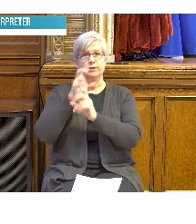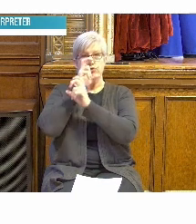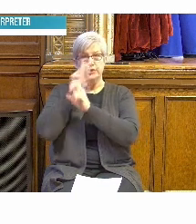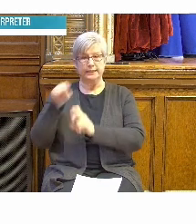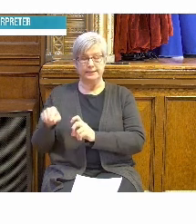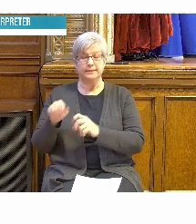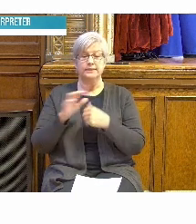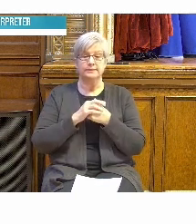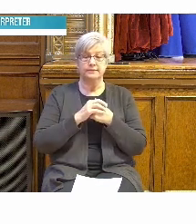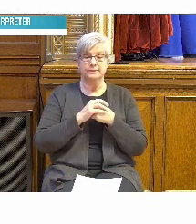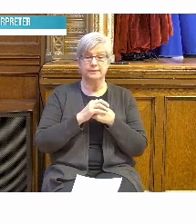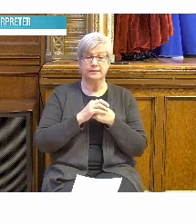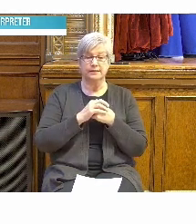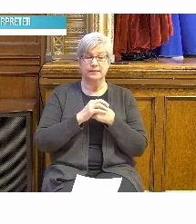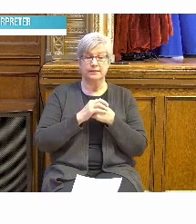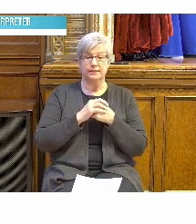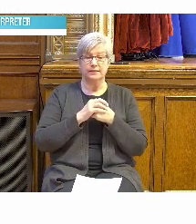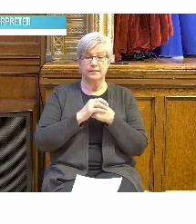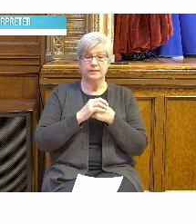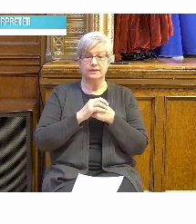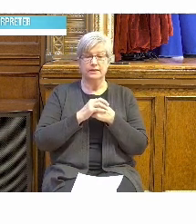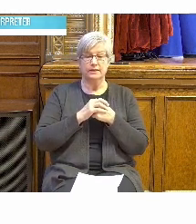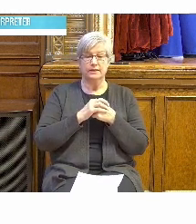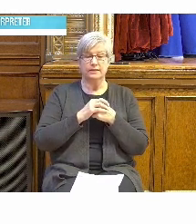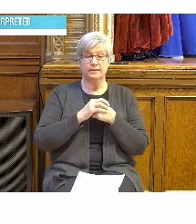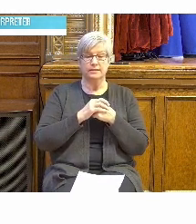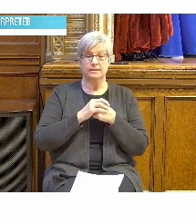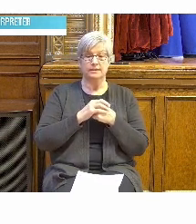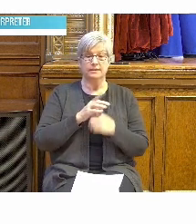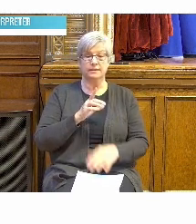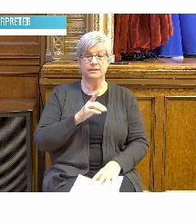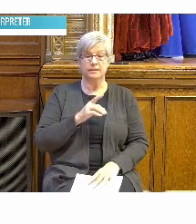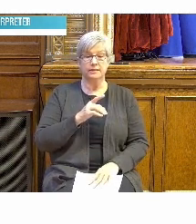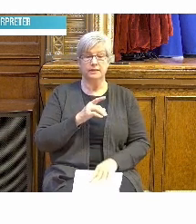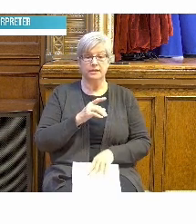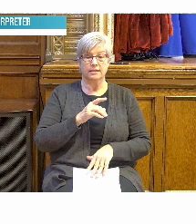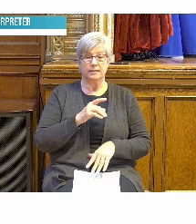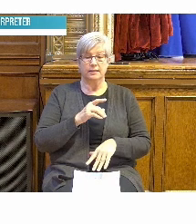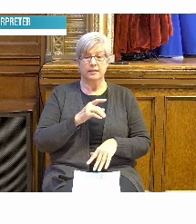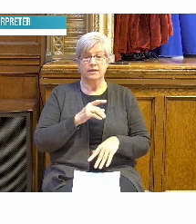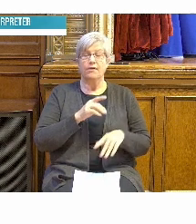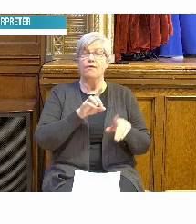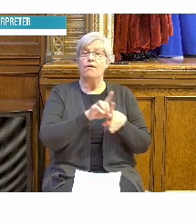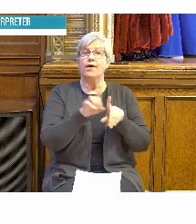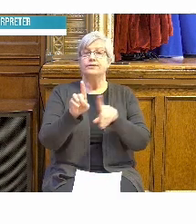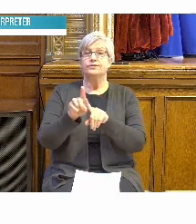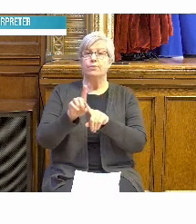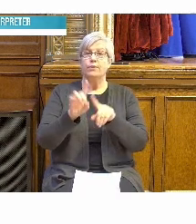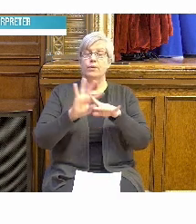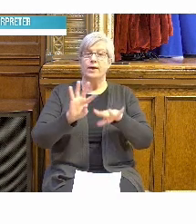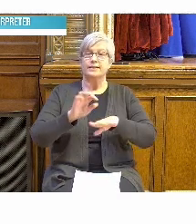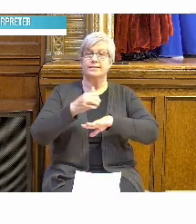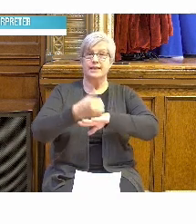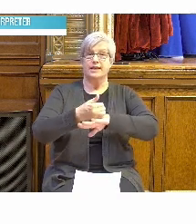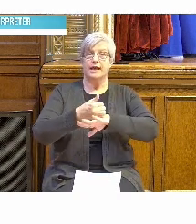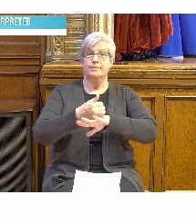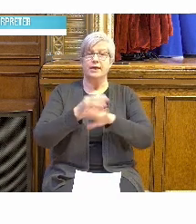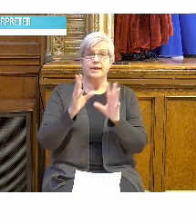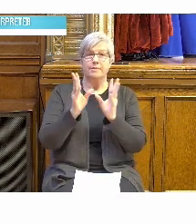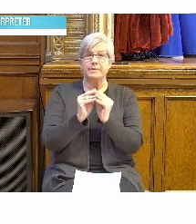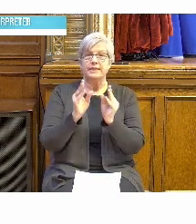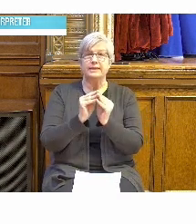we're wanting to establish is small meetings in communities